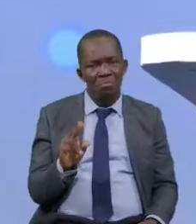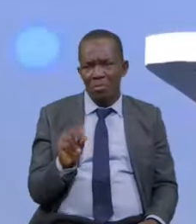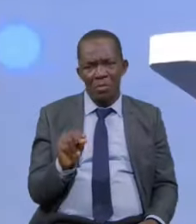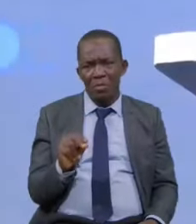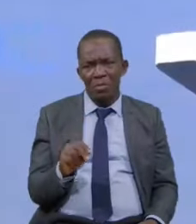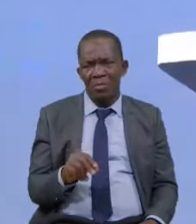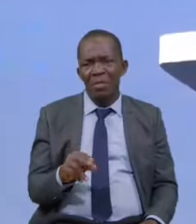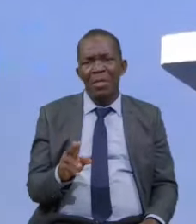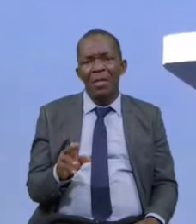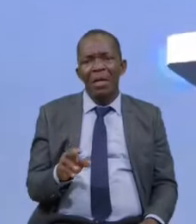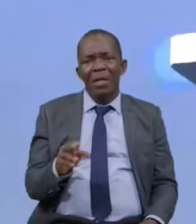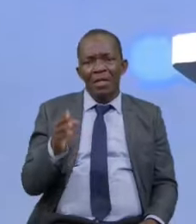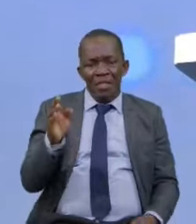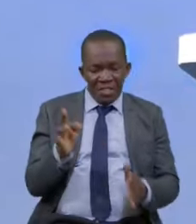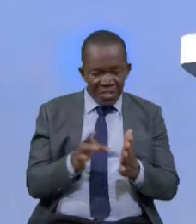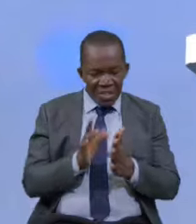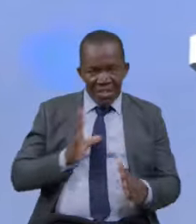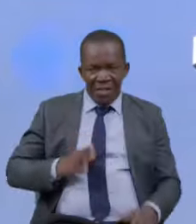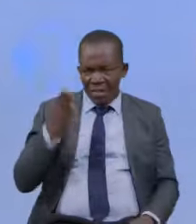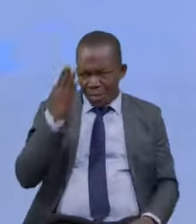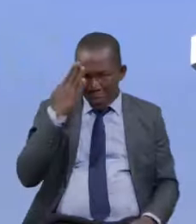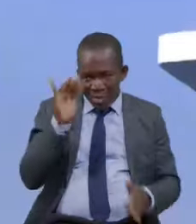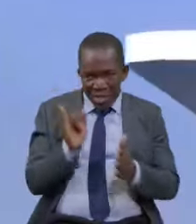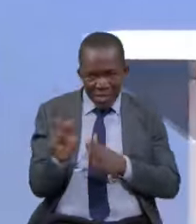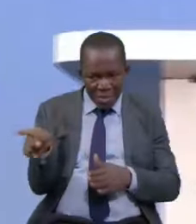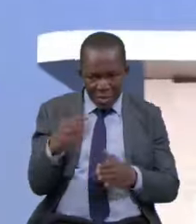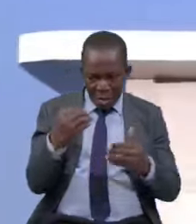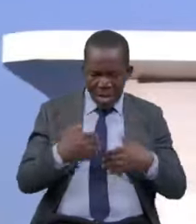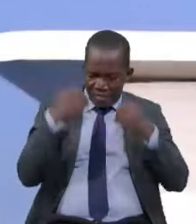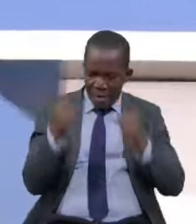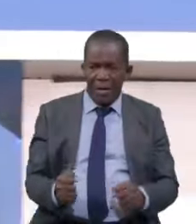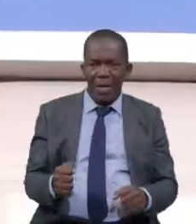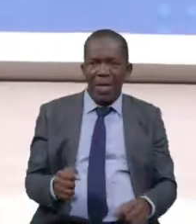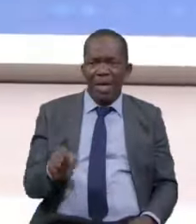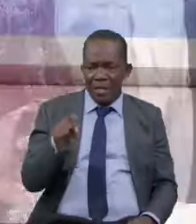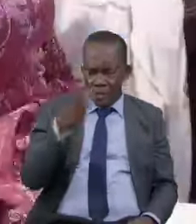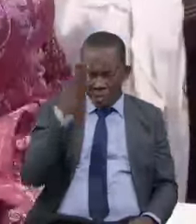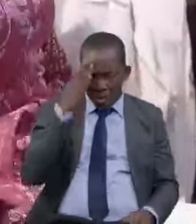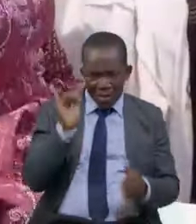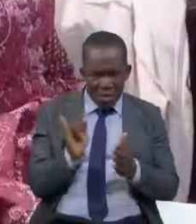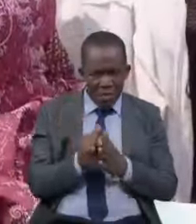the power that the Lord has given you. And then you run there again, you will not run again.